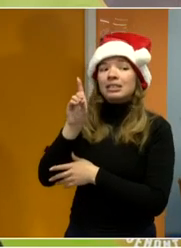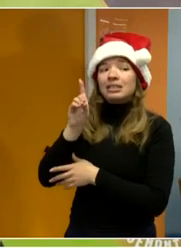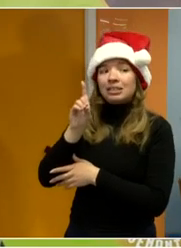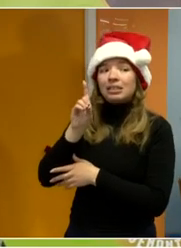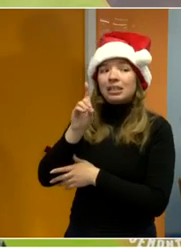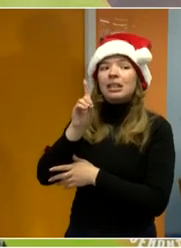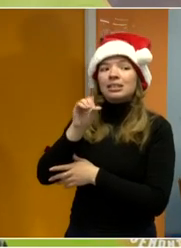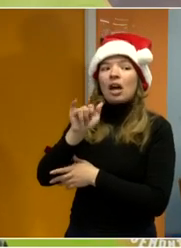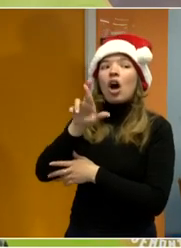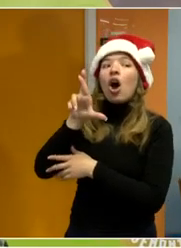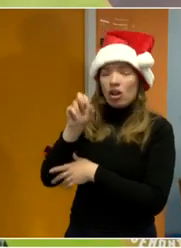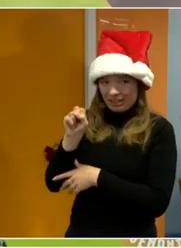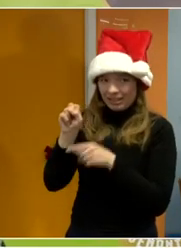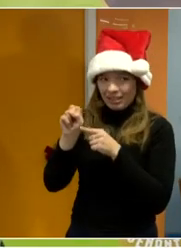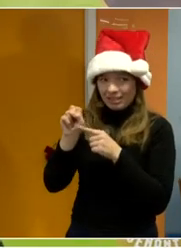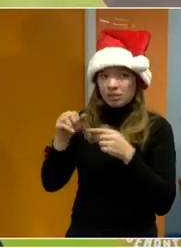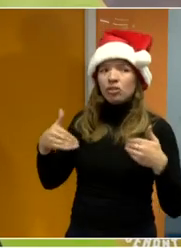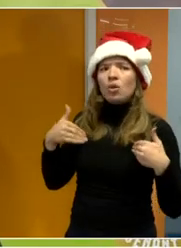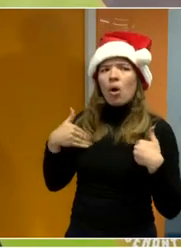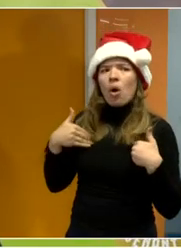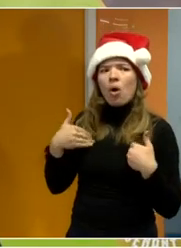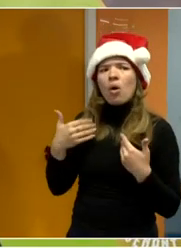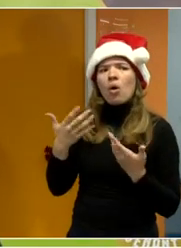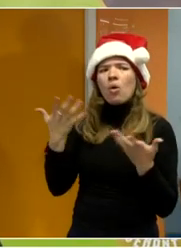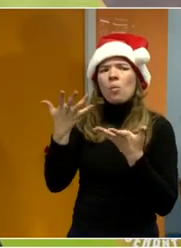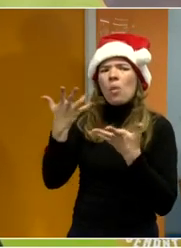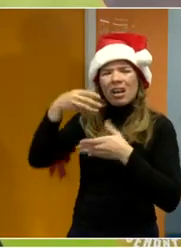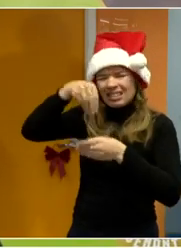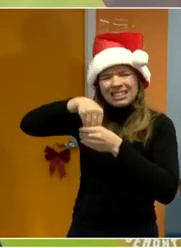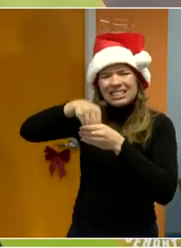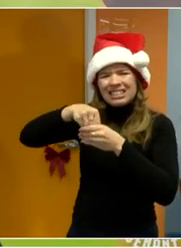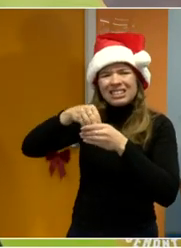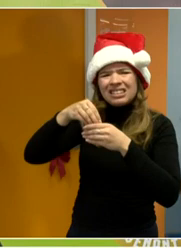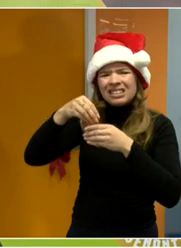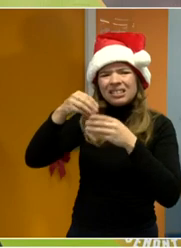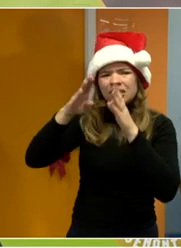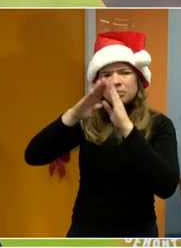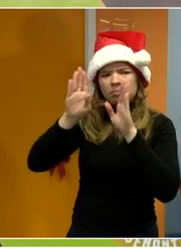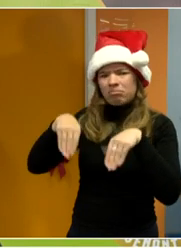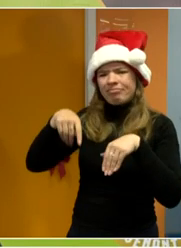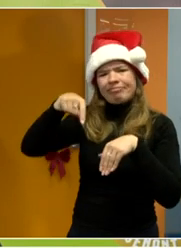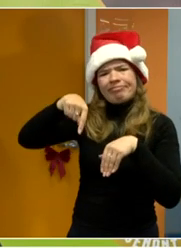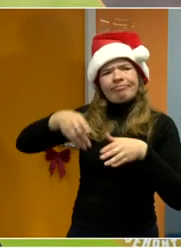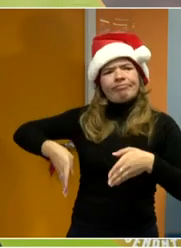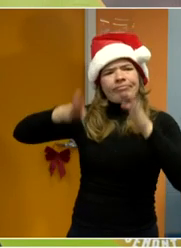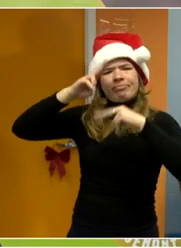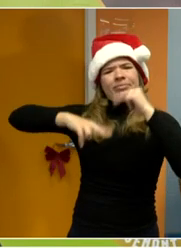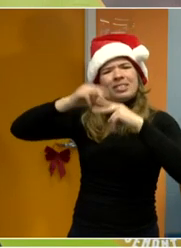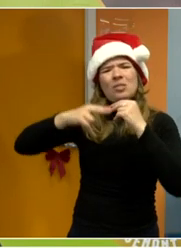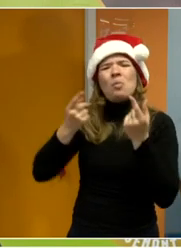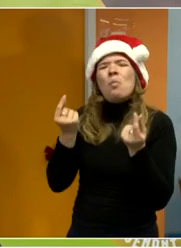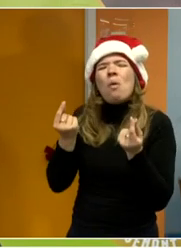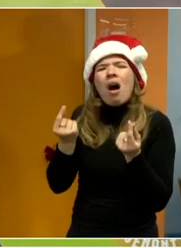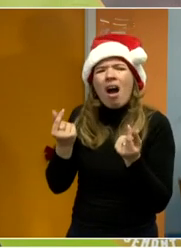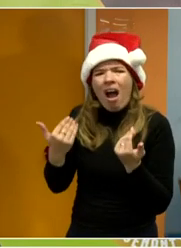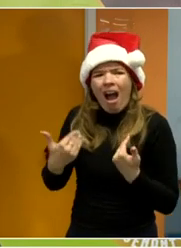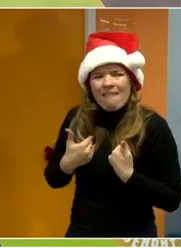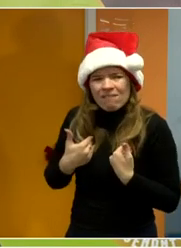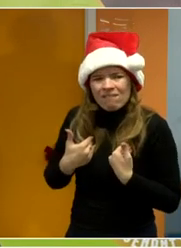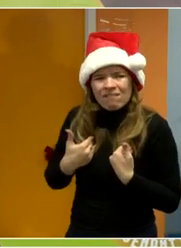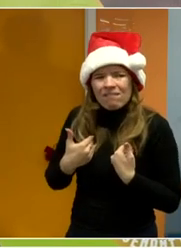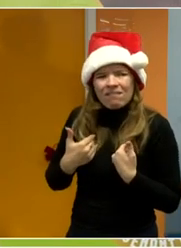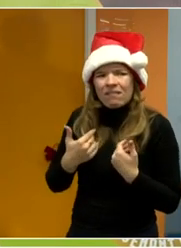what about the inside the facility? Like, there's youth inside the facility right now, and they really don't have programs,